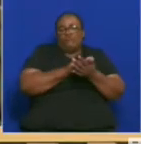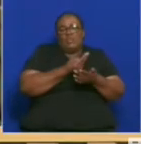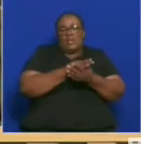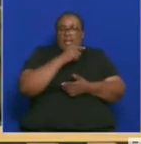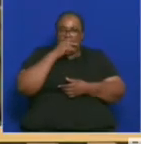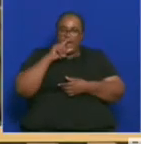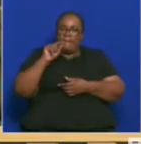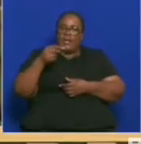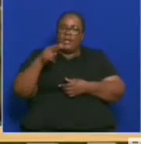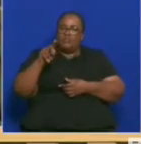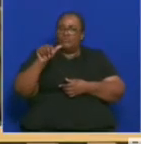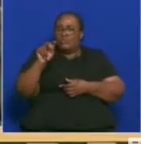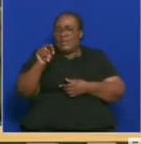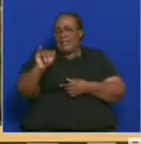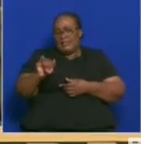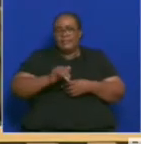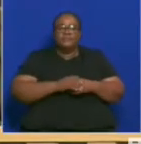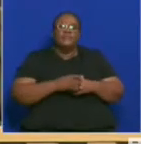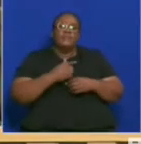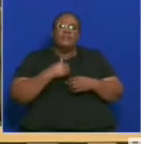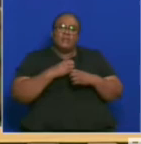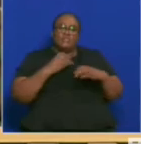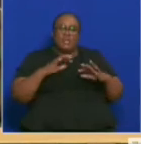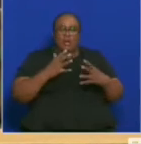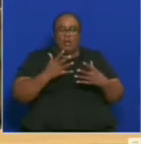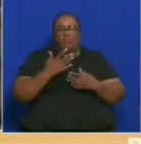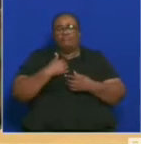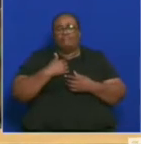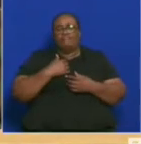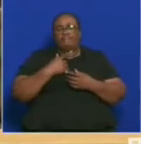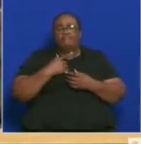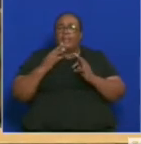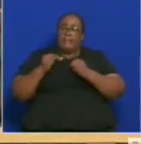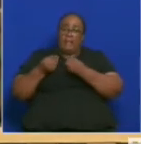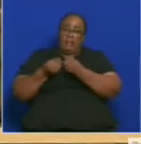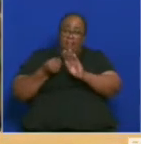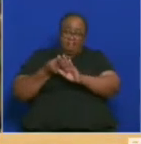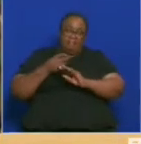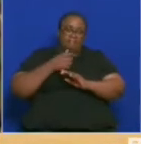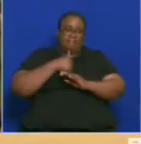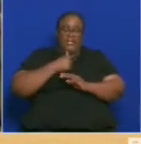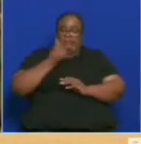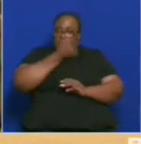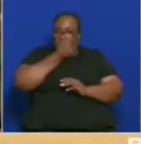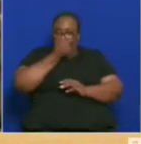I may begin by extending my sincere apologies for the delay or the delayed submission and